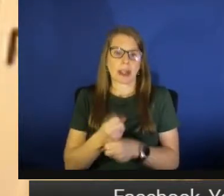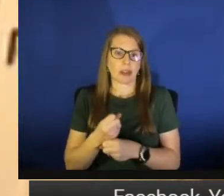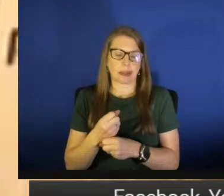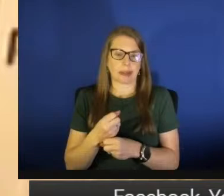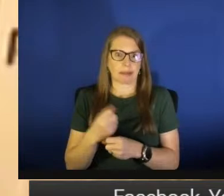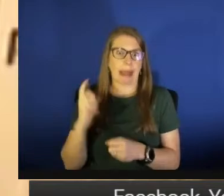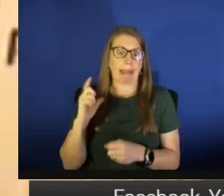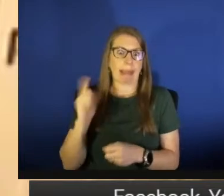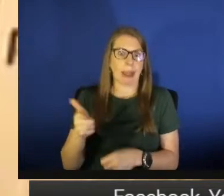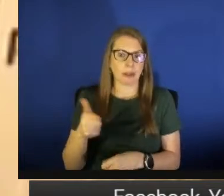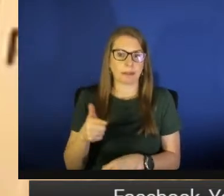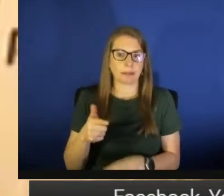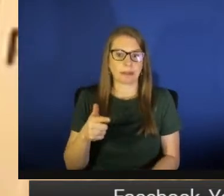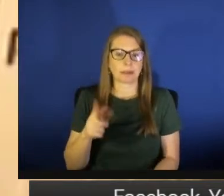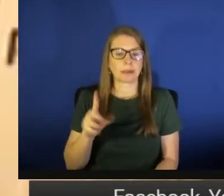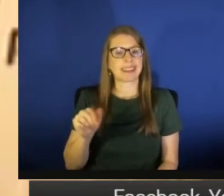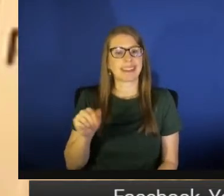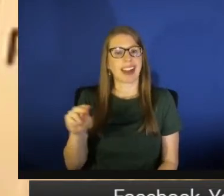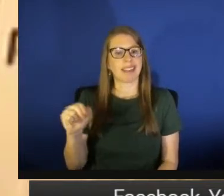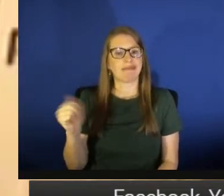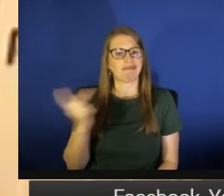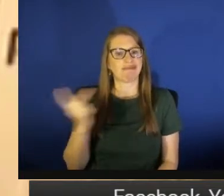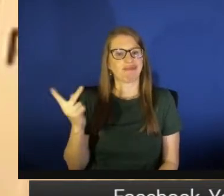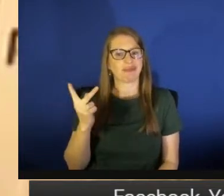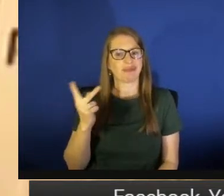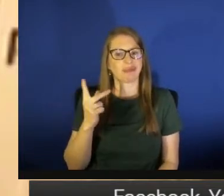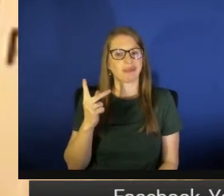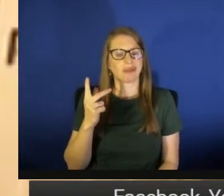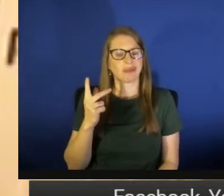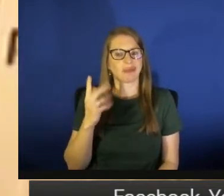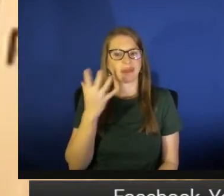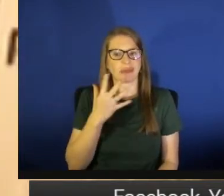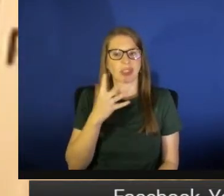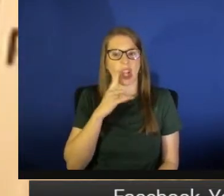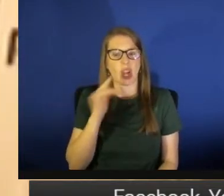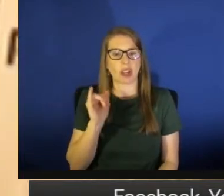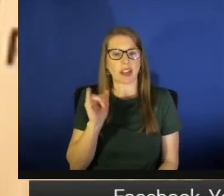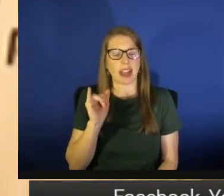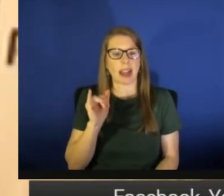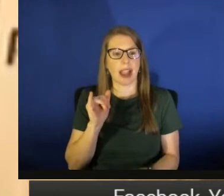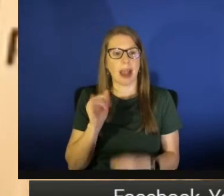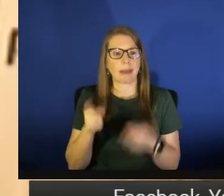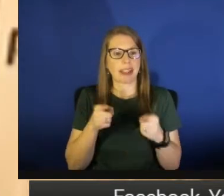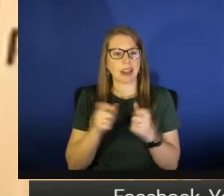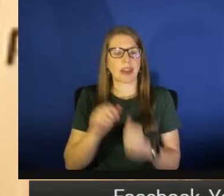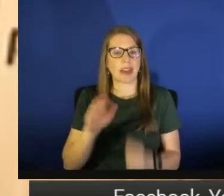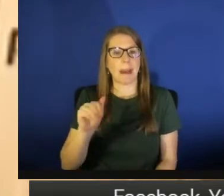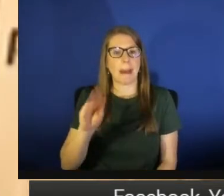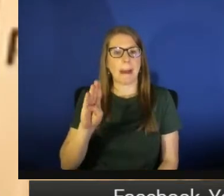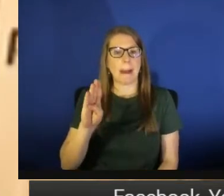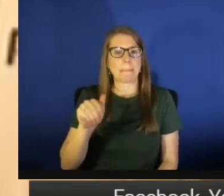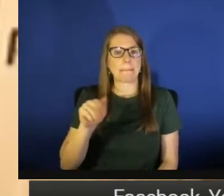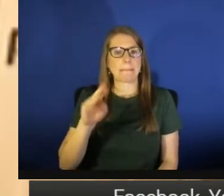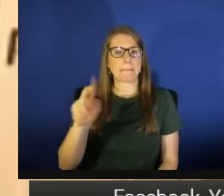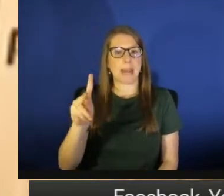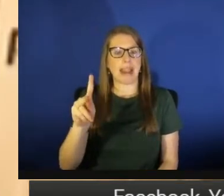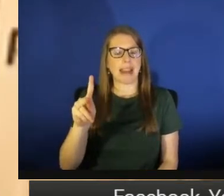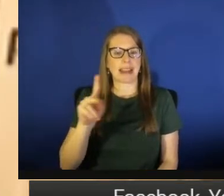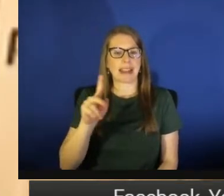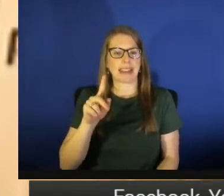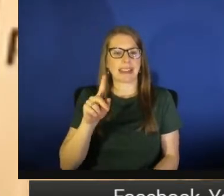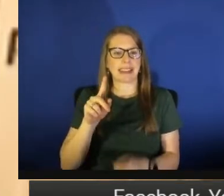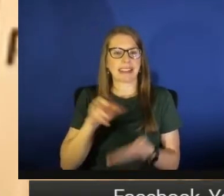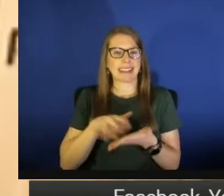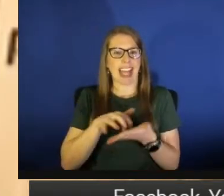that Dana and I in studio, it looks more like I'm dealing with a bank teller, because we did put up a partition in